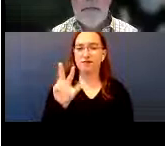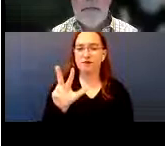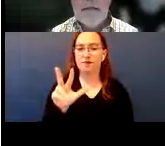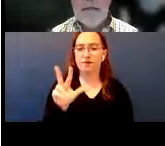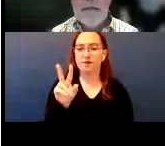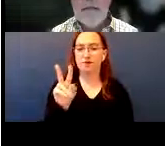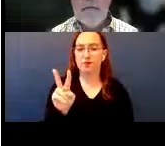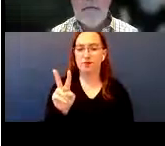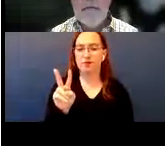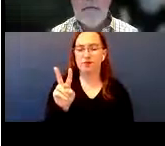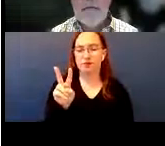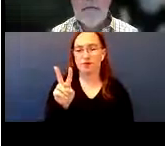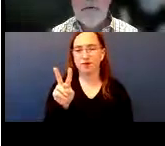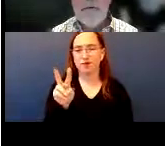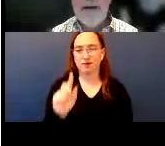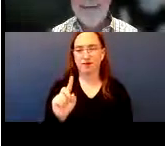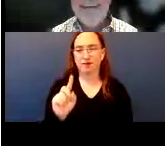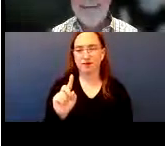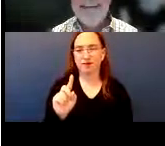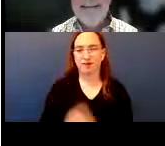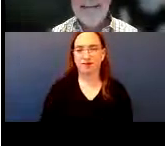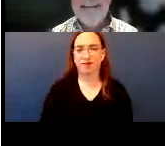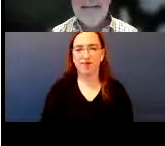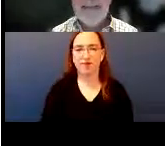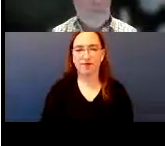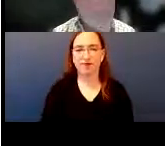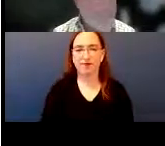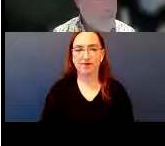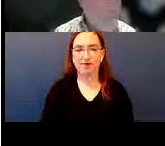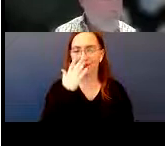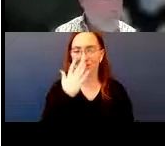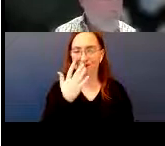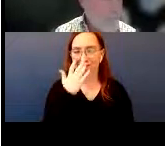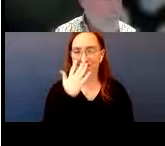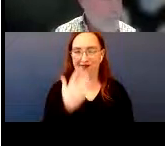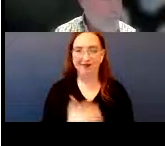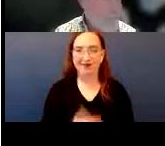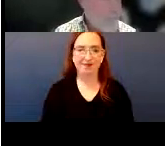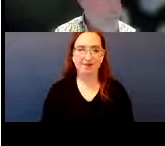3, 2, 1. Thank you.